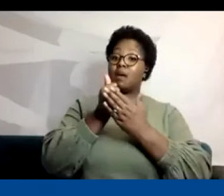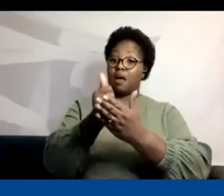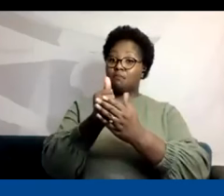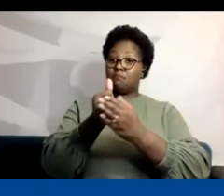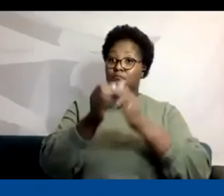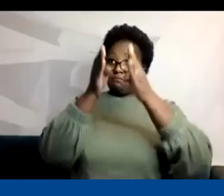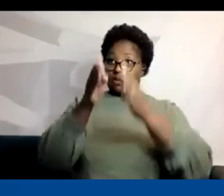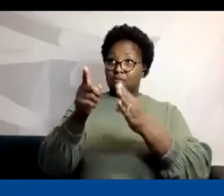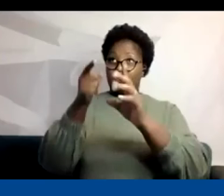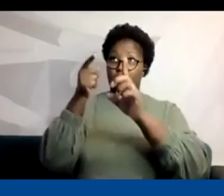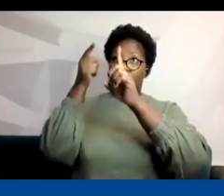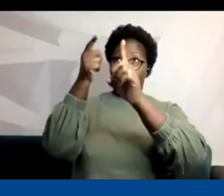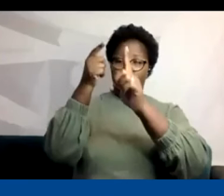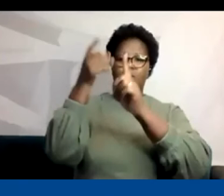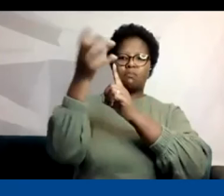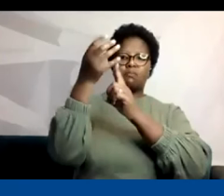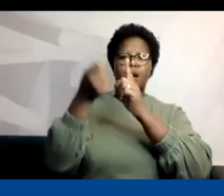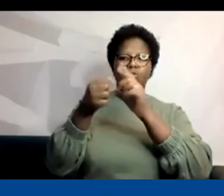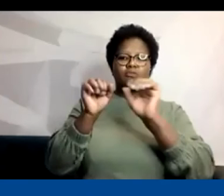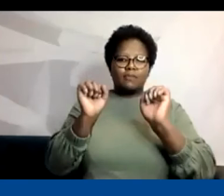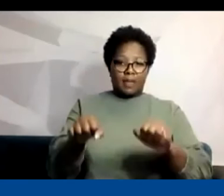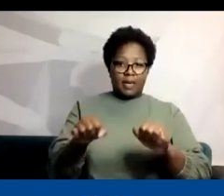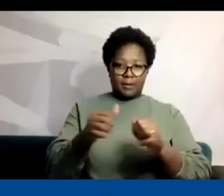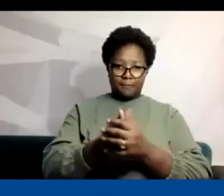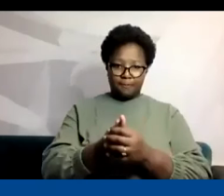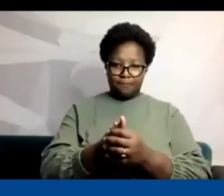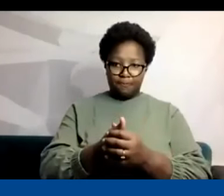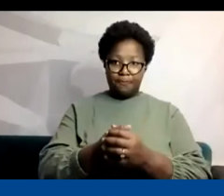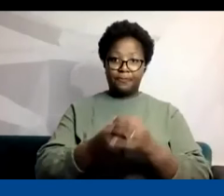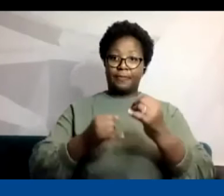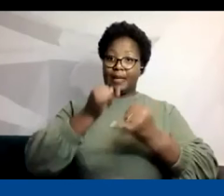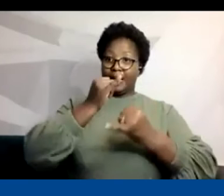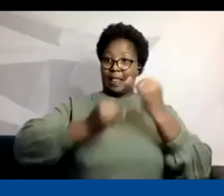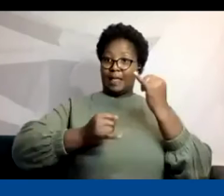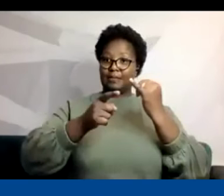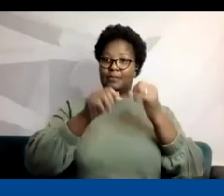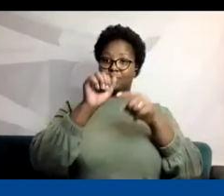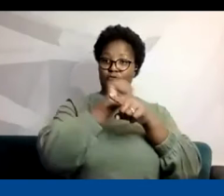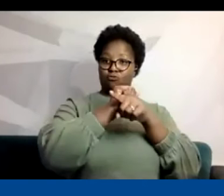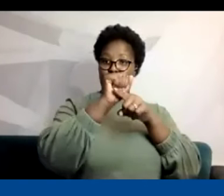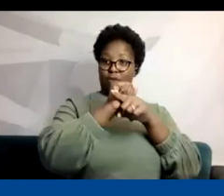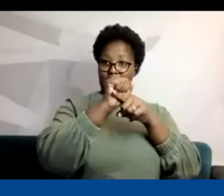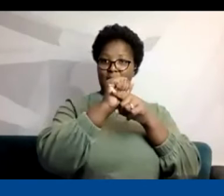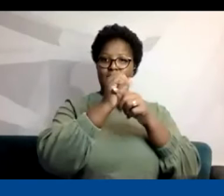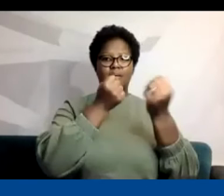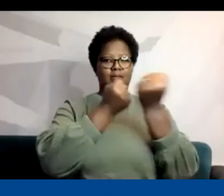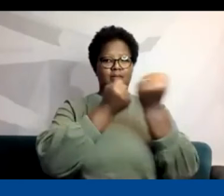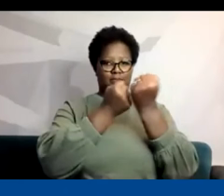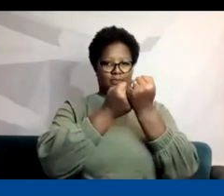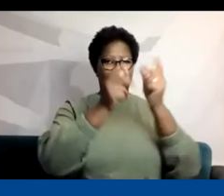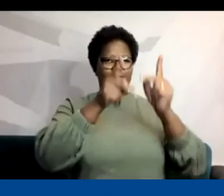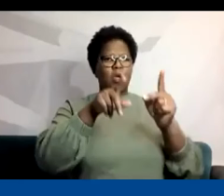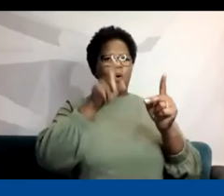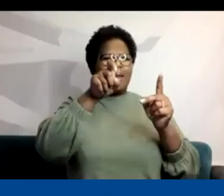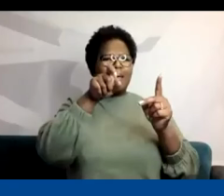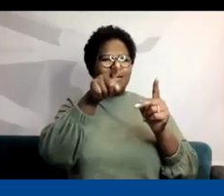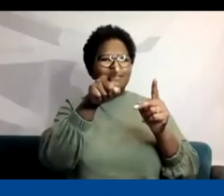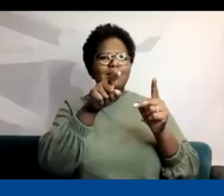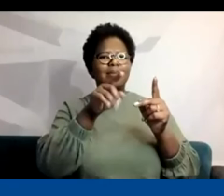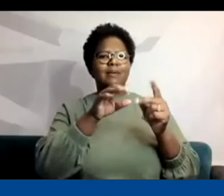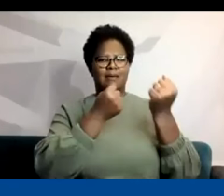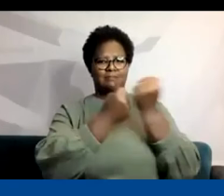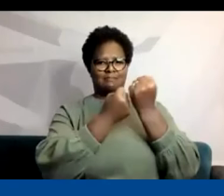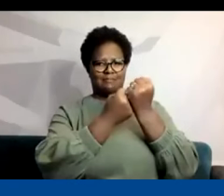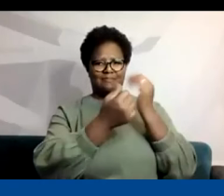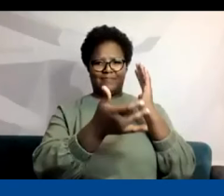and do so in a person-centered way. And finally, training and supporting someone with their assistive technology. So again, I hope you